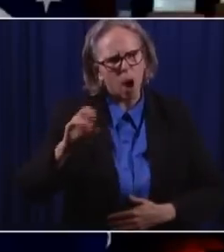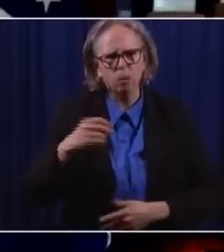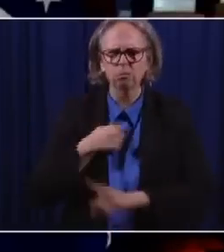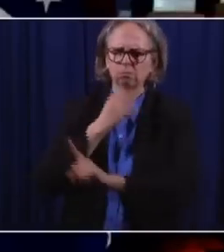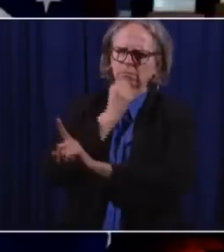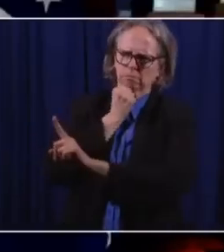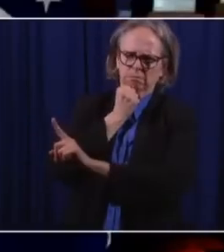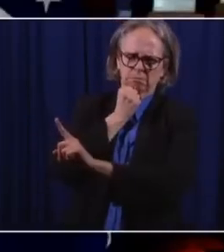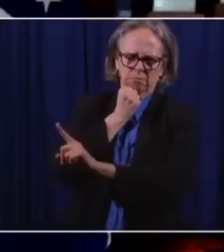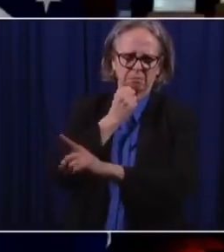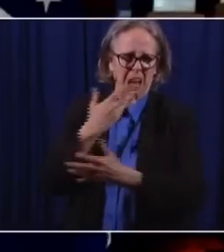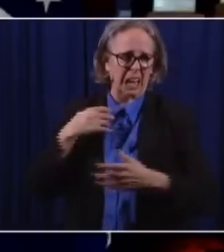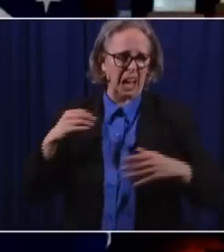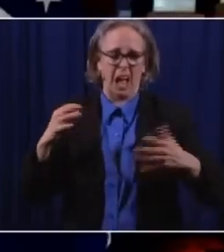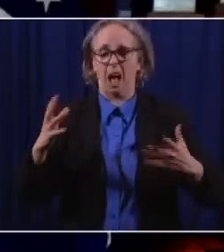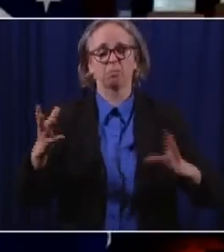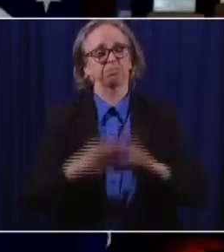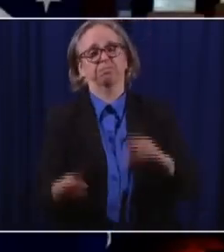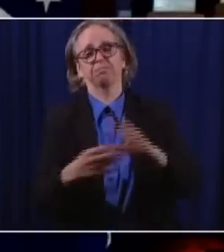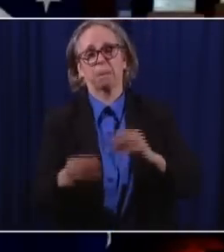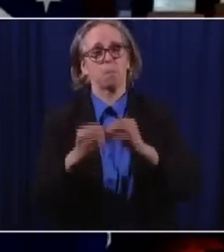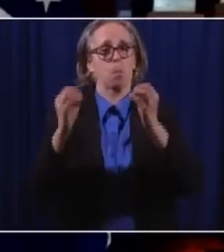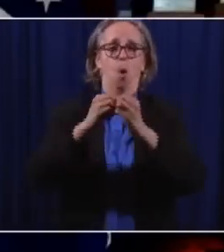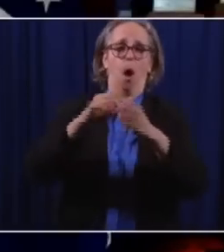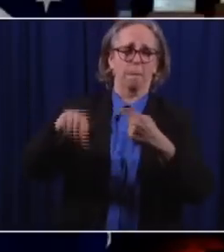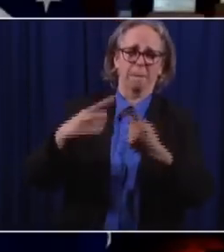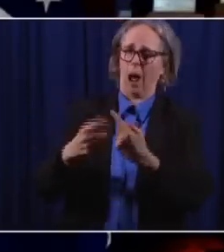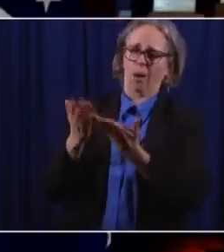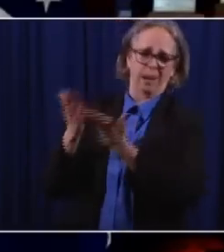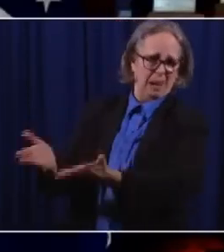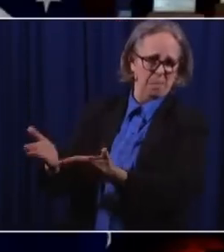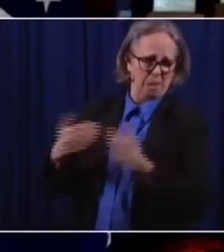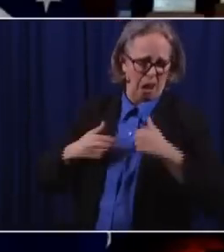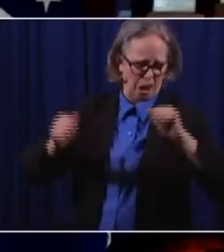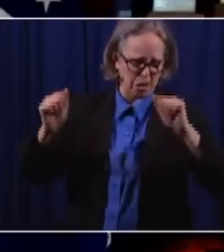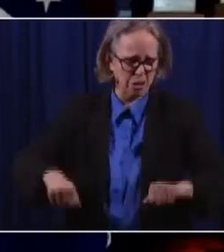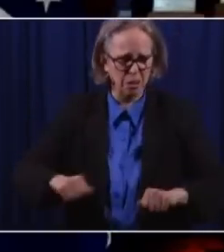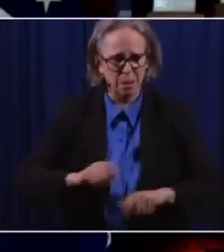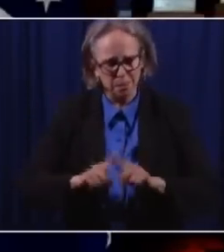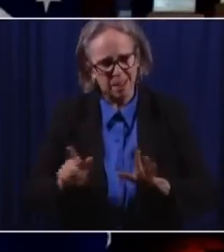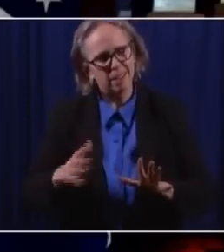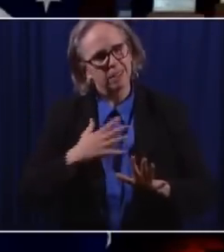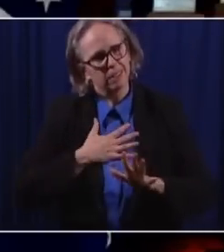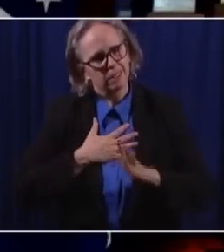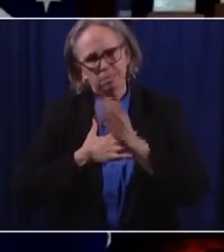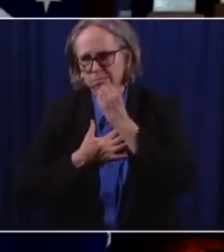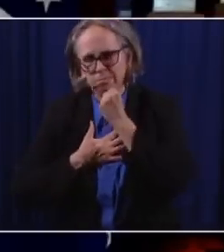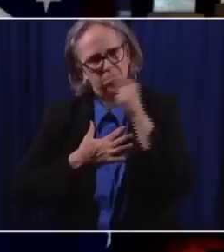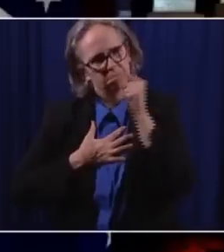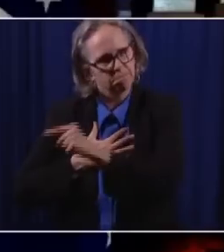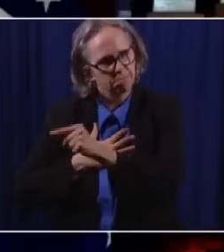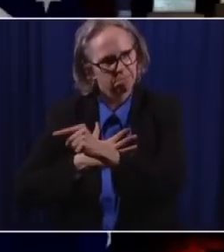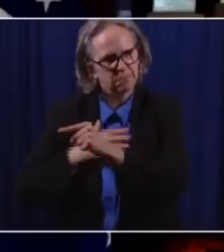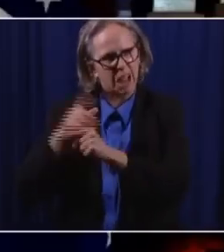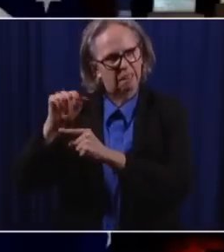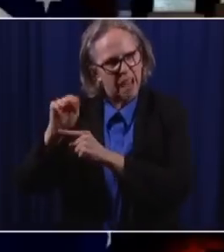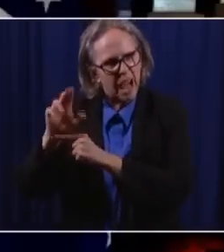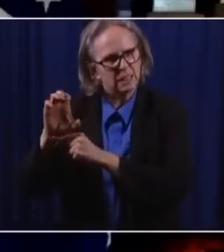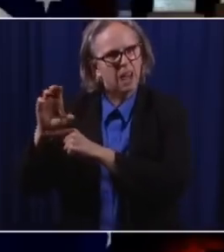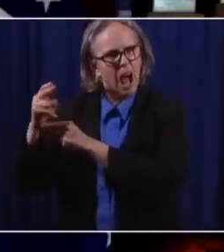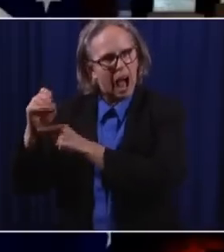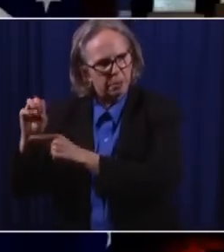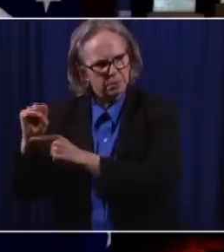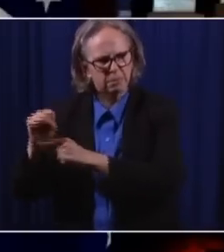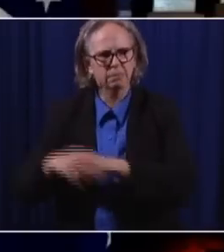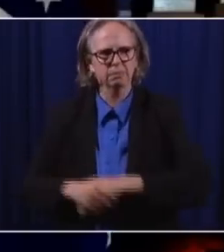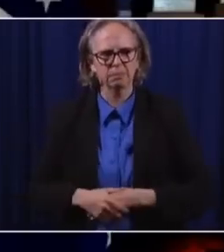You've made it known about what their skills are. But look, we're going to stay the course. We're going to protect the vulnerable. We're going to get the